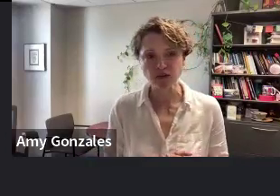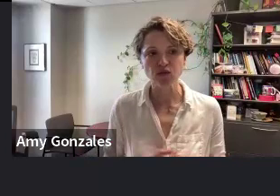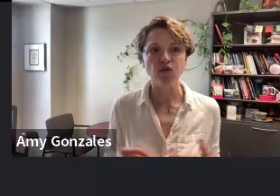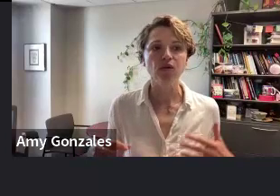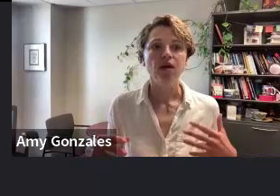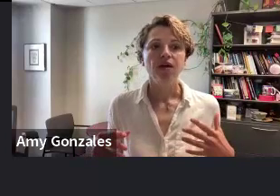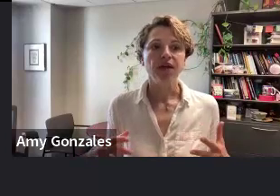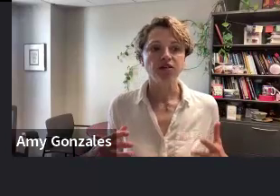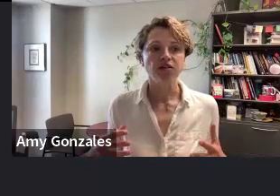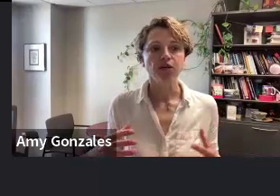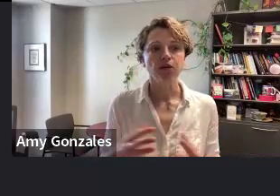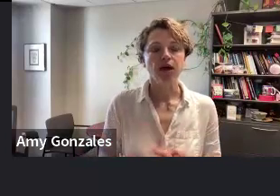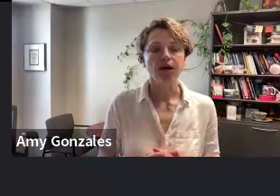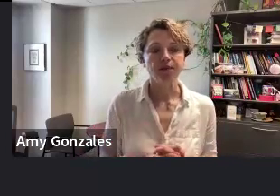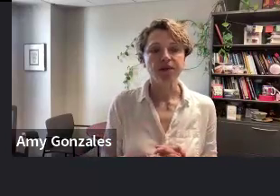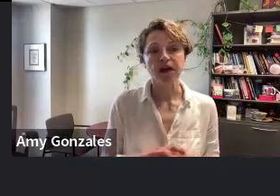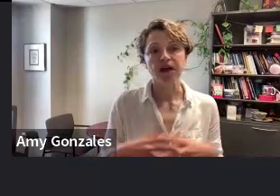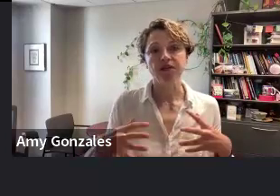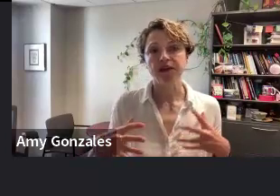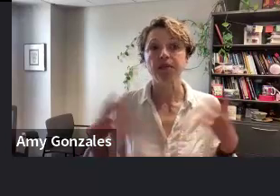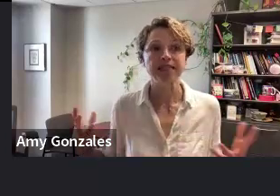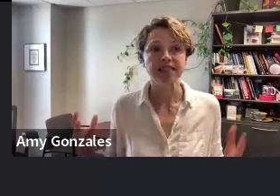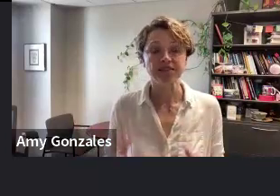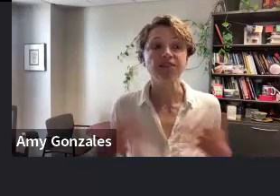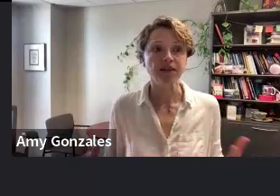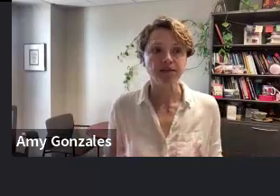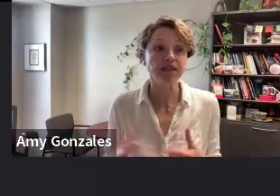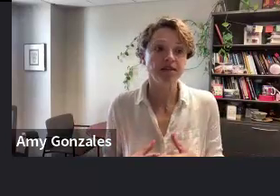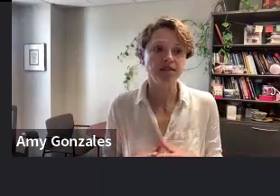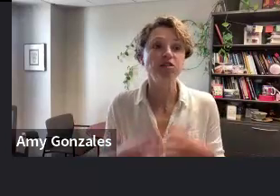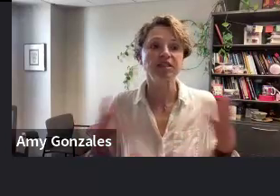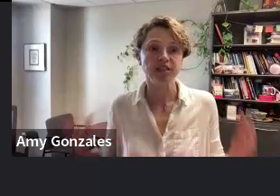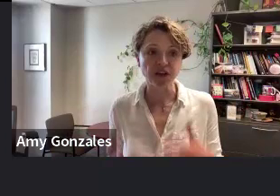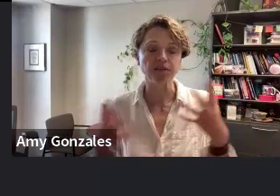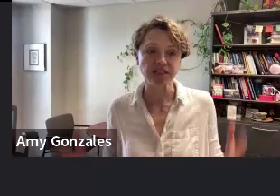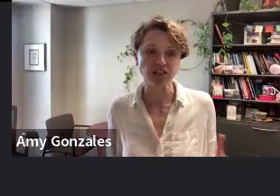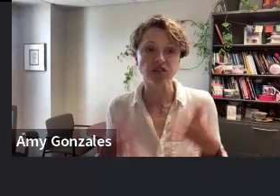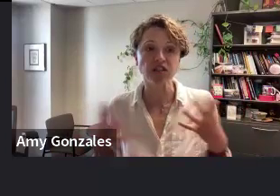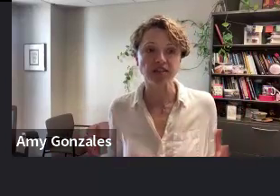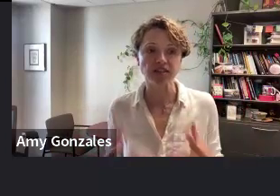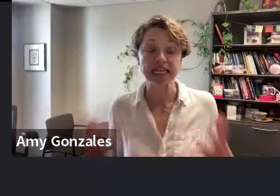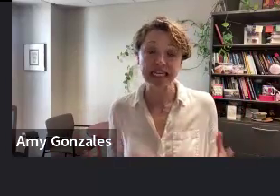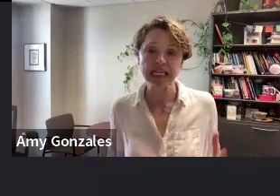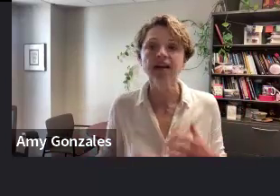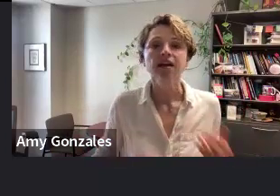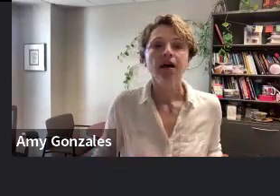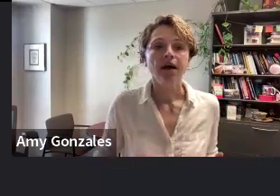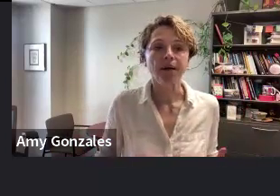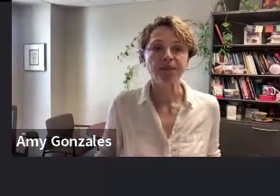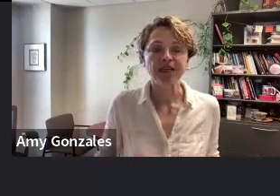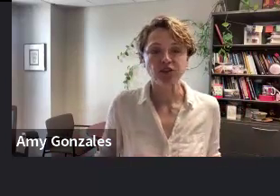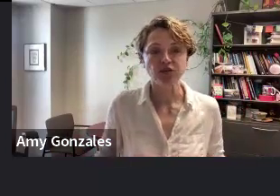perform better in school. They also have the capacity to develop the digital skills they